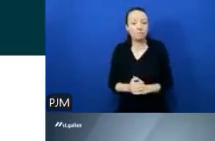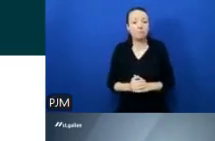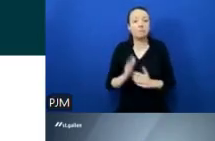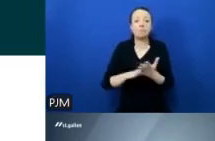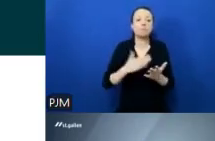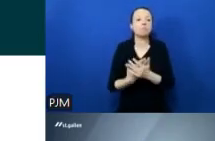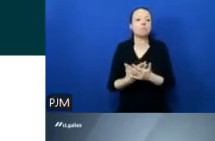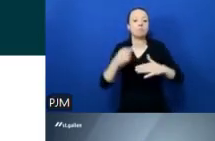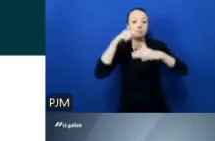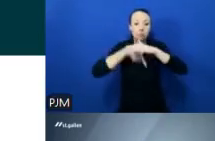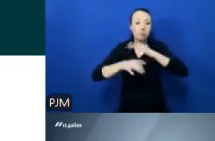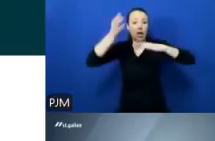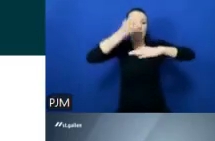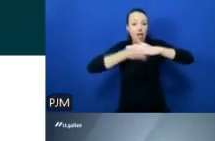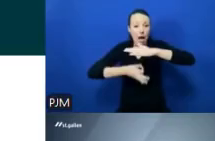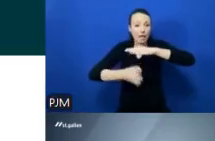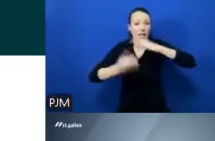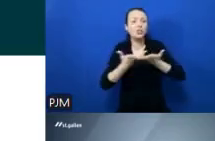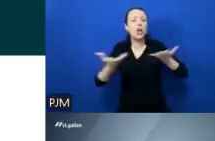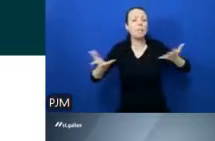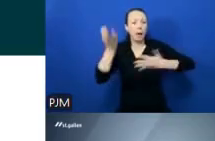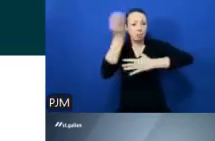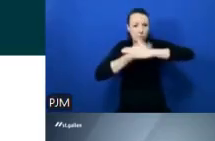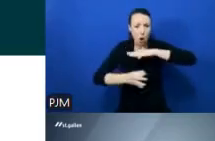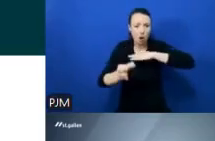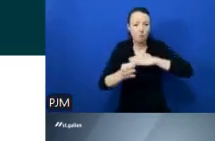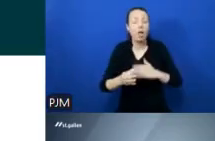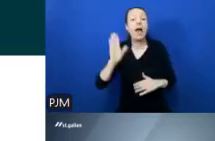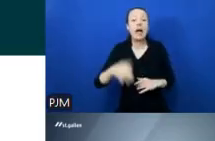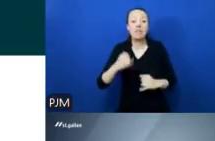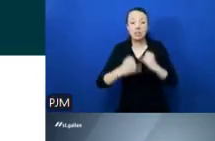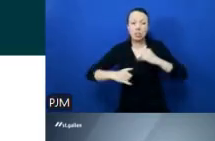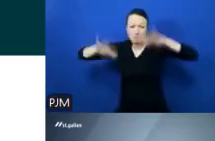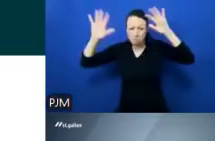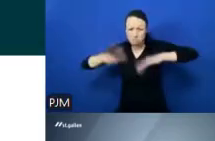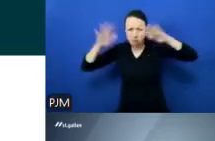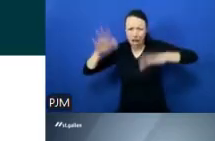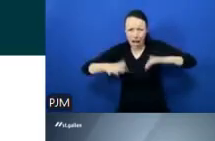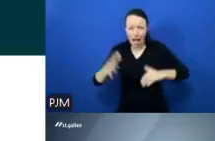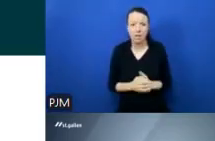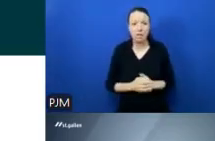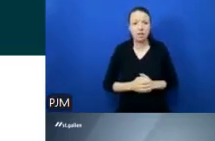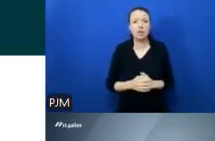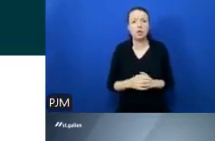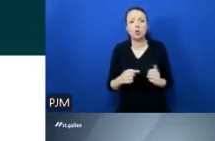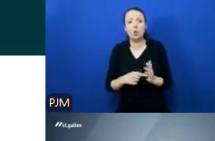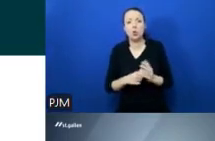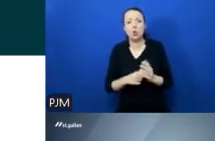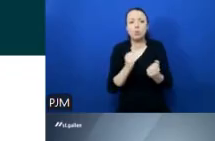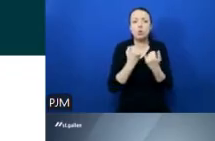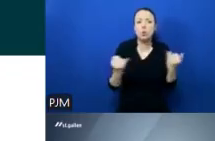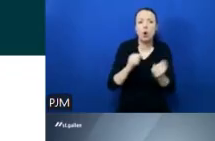buildings. For example, where we have underground car parks, so that in a very heavy precipitation, there are